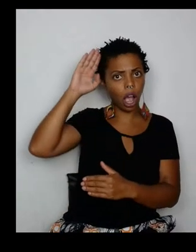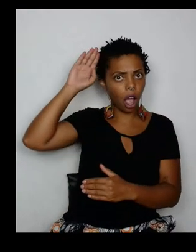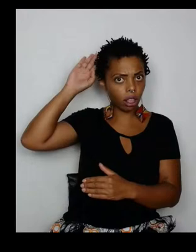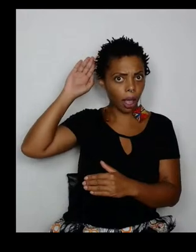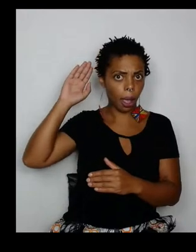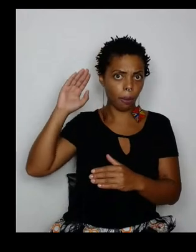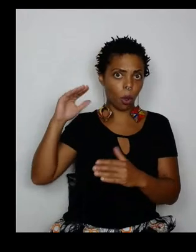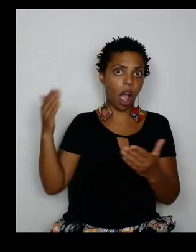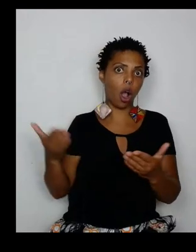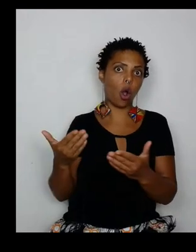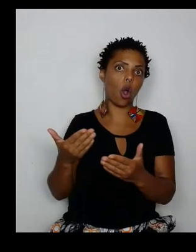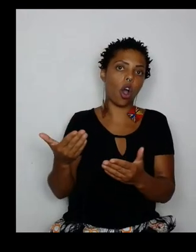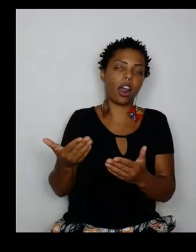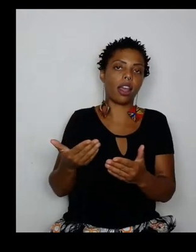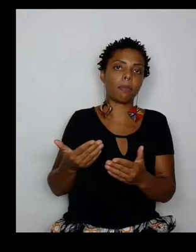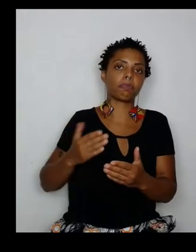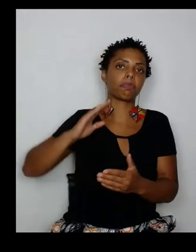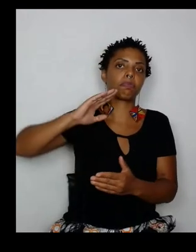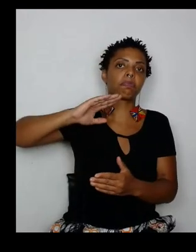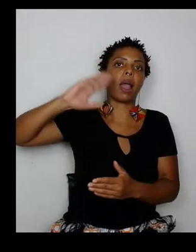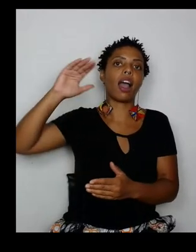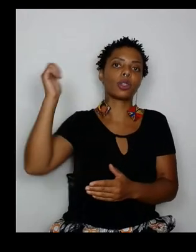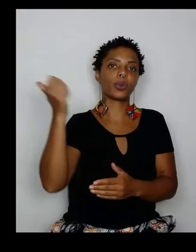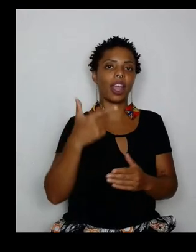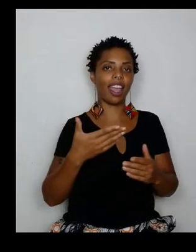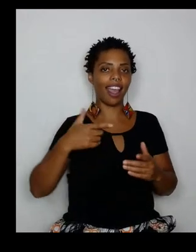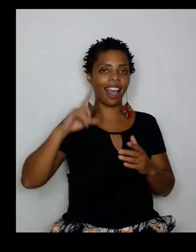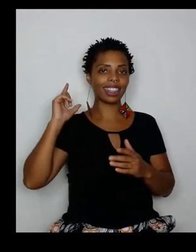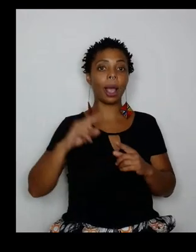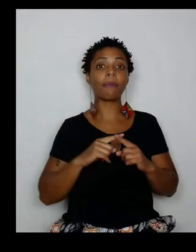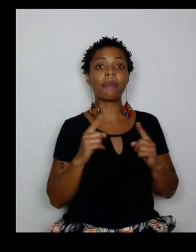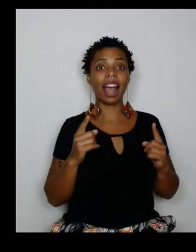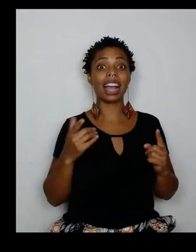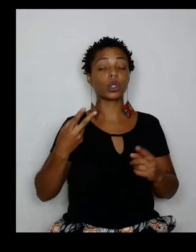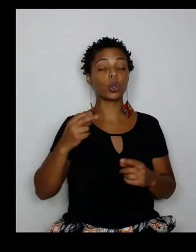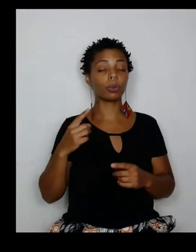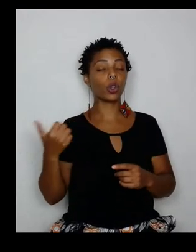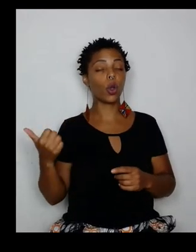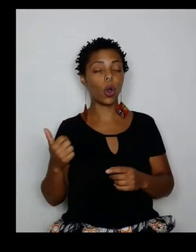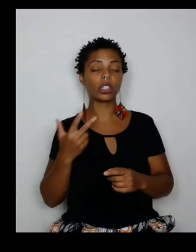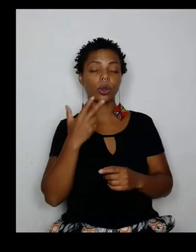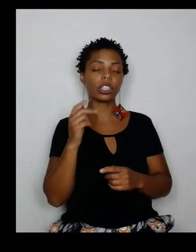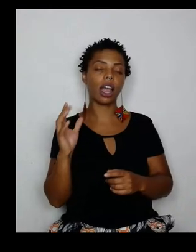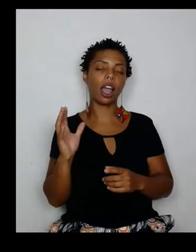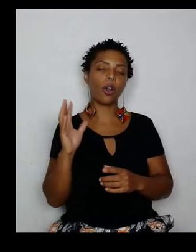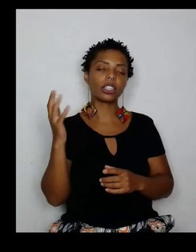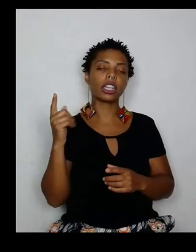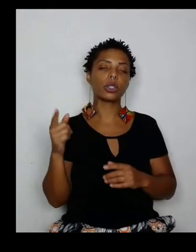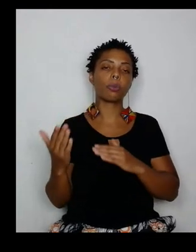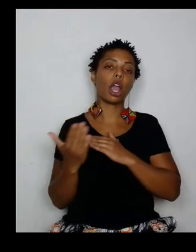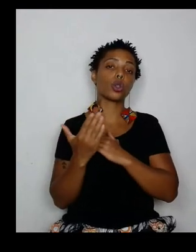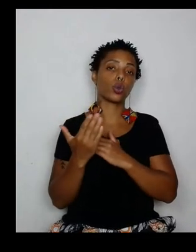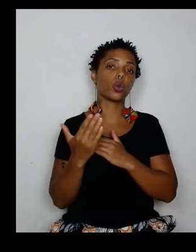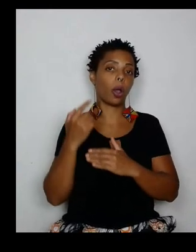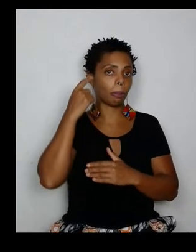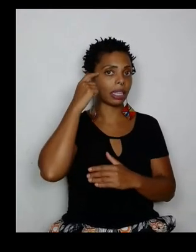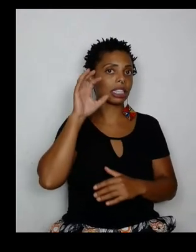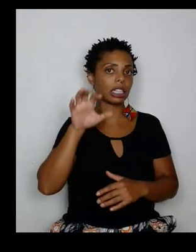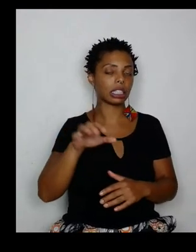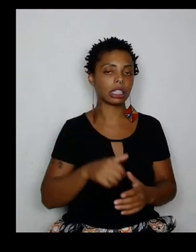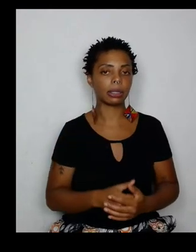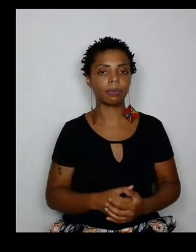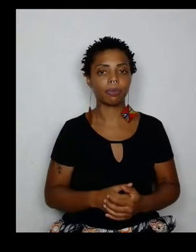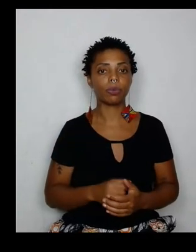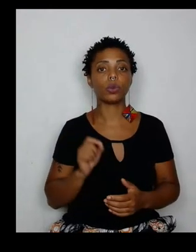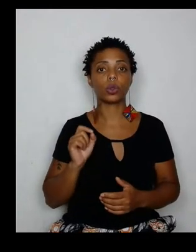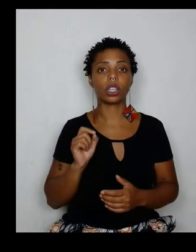gliesa helped me to do this because i read besides lisan's writing on opacity and and and i read his book on